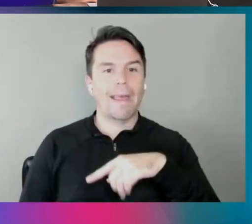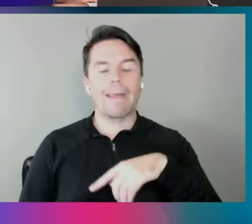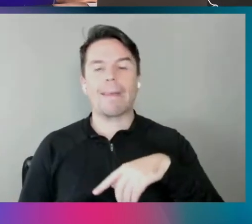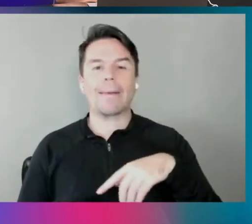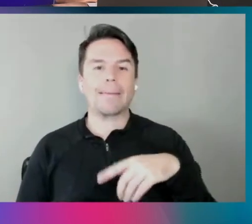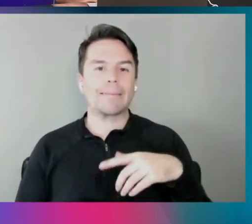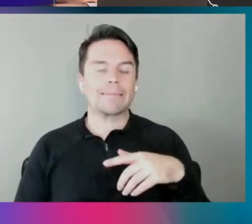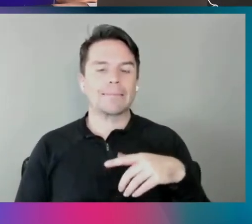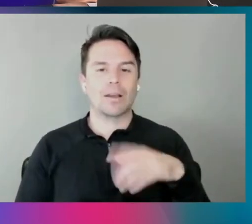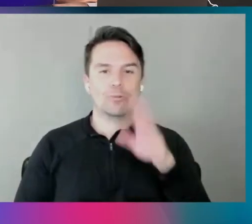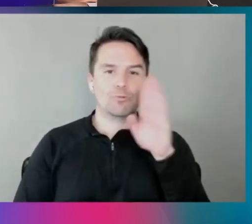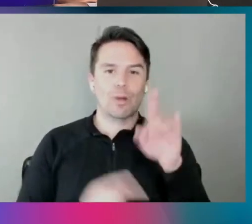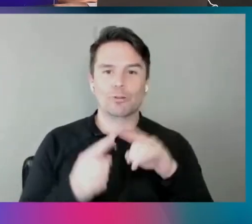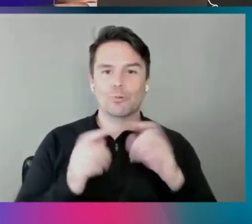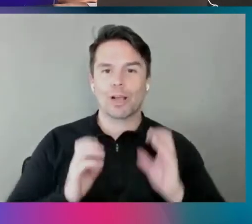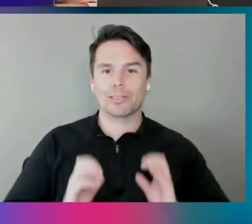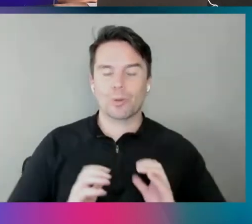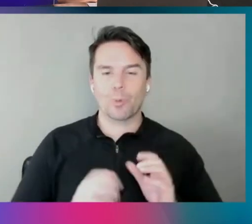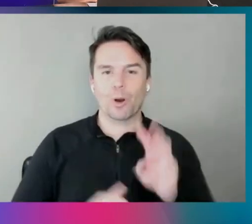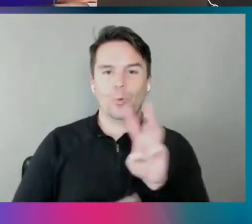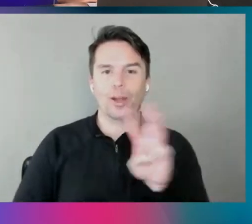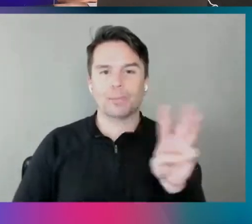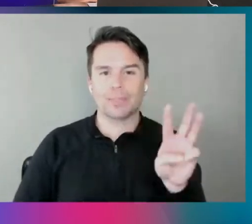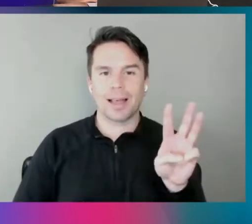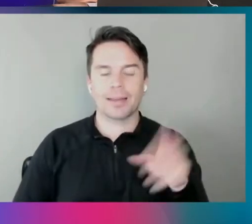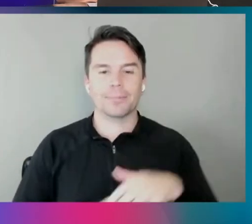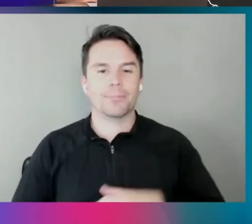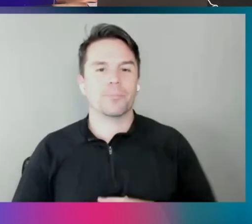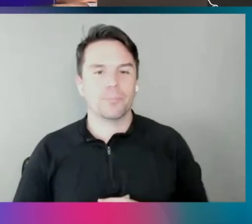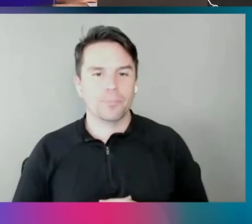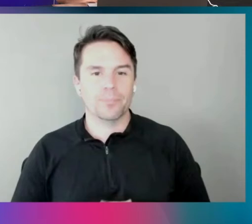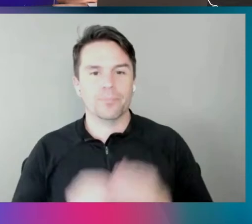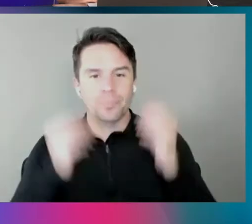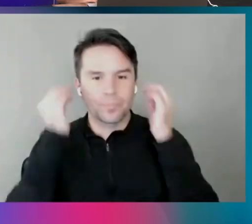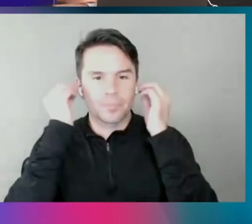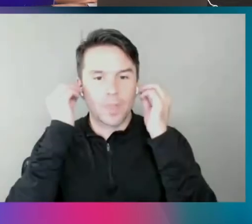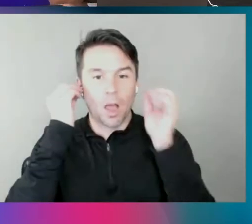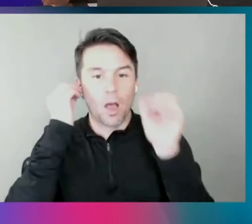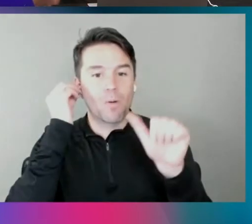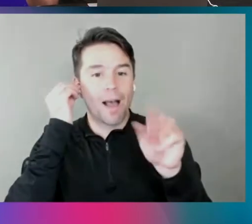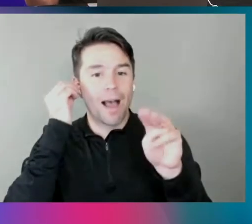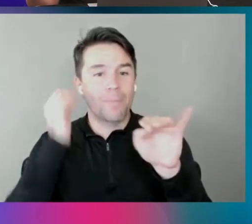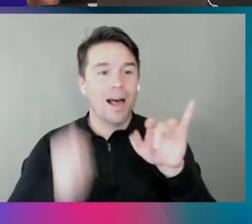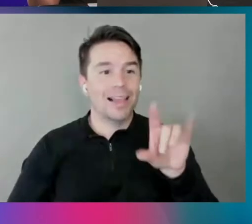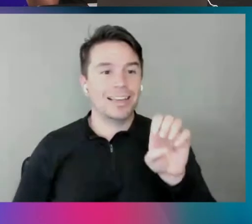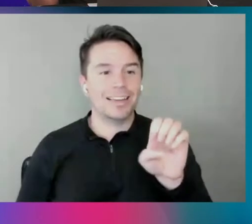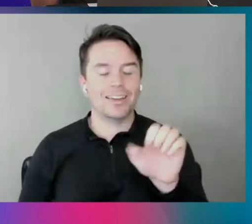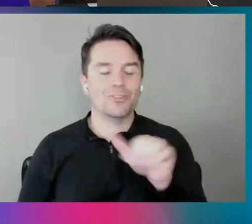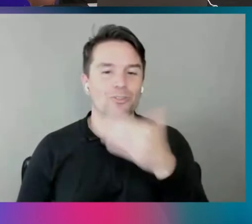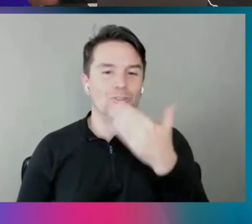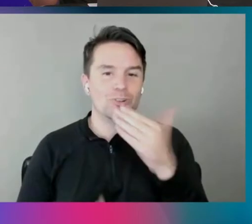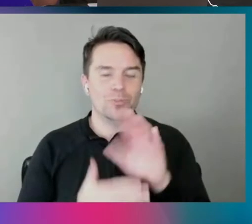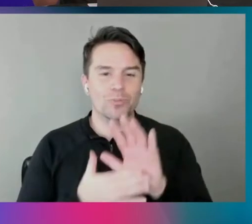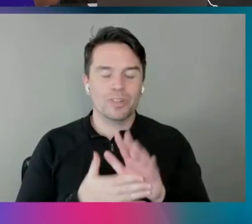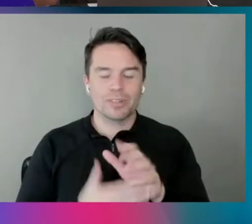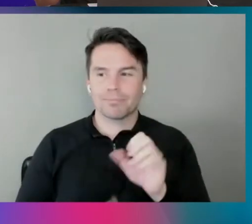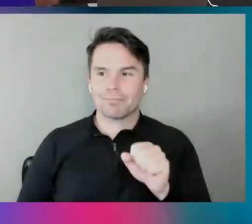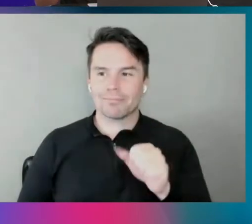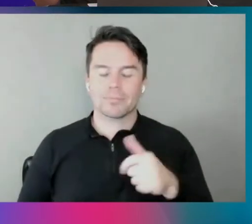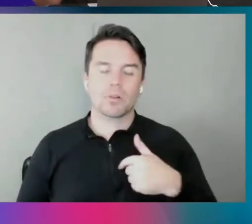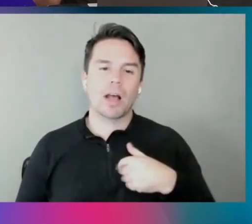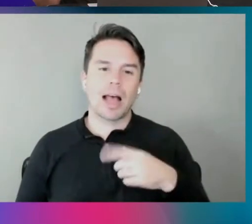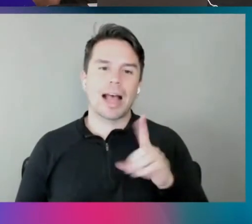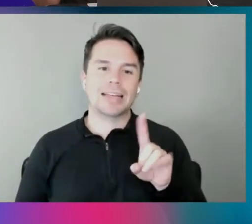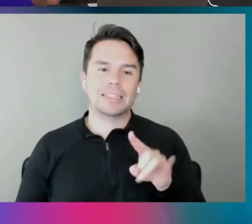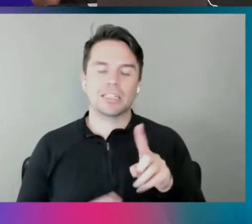like all the things you talk about. Amelie. Oh, that's a great movie. Yeah. So I did augment this data with descriptions from